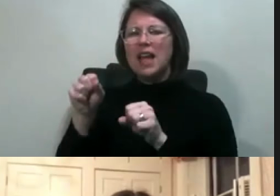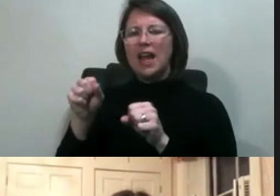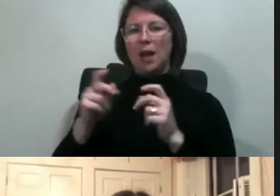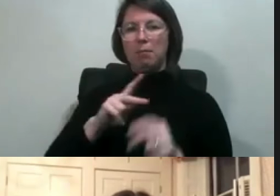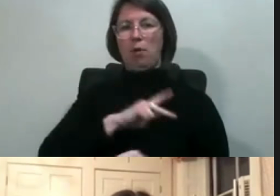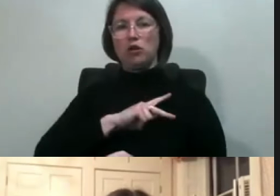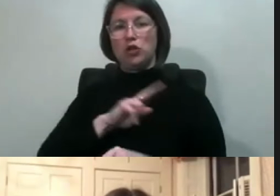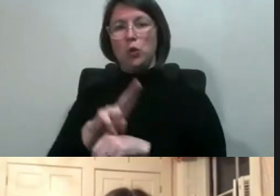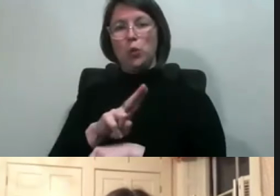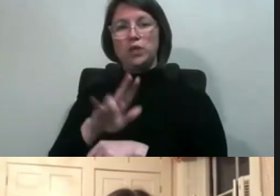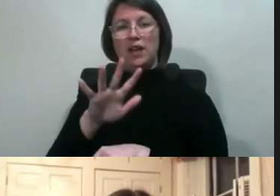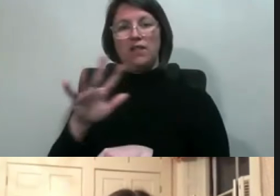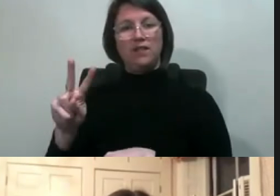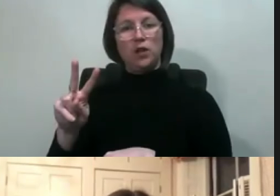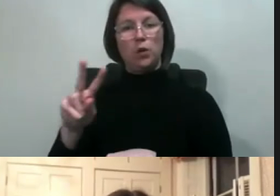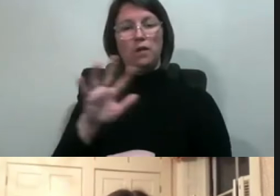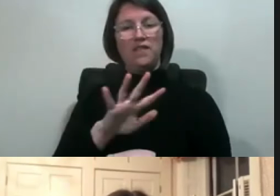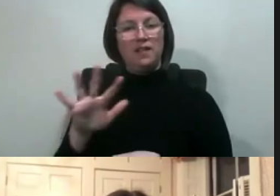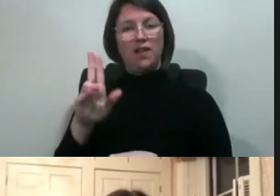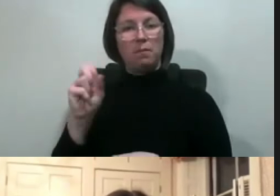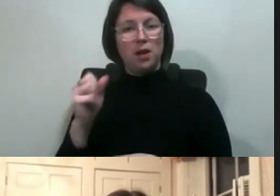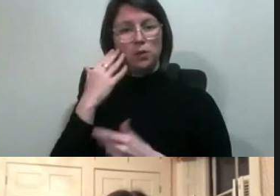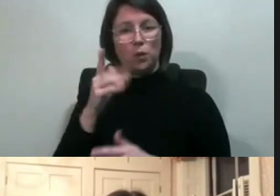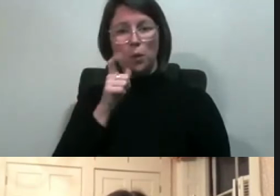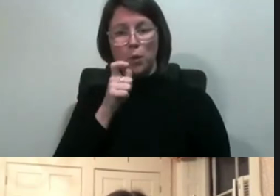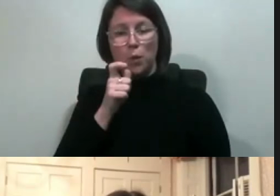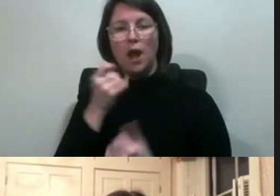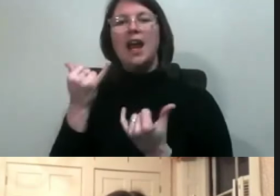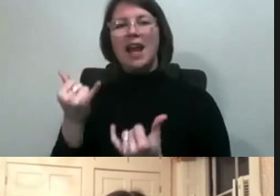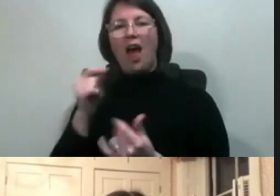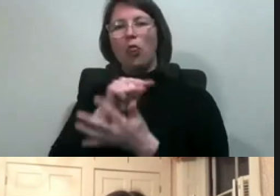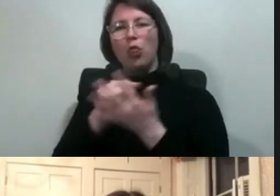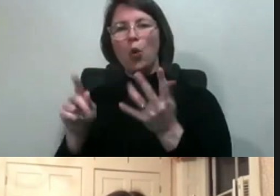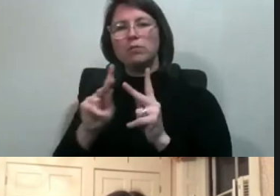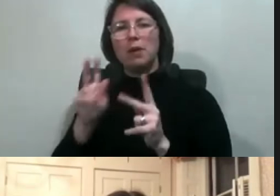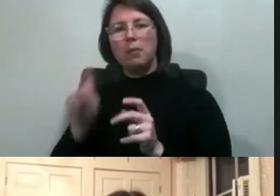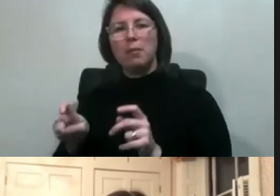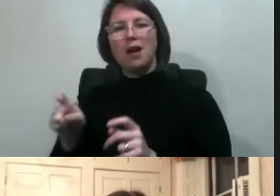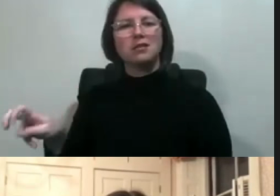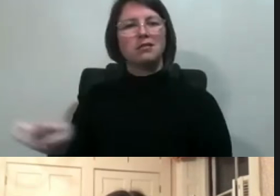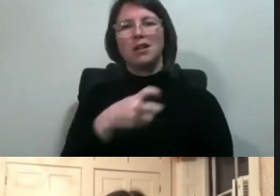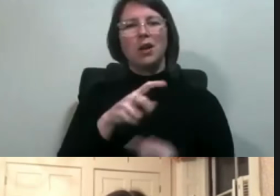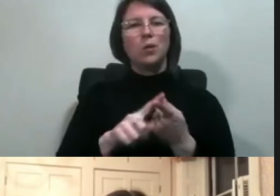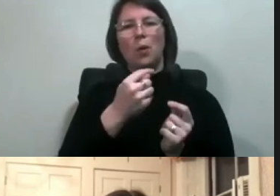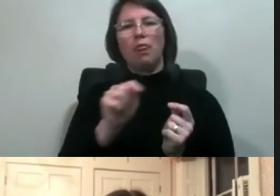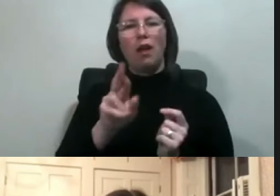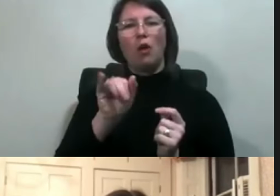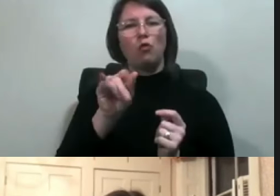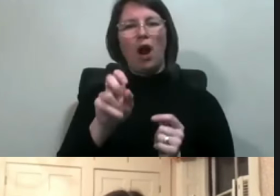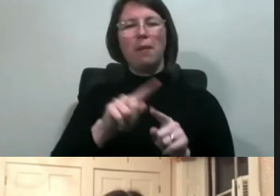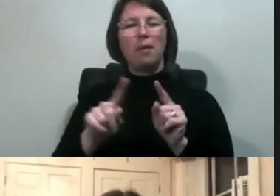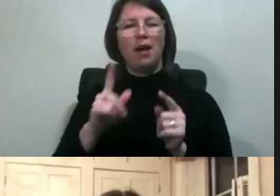personally taking the 52 or the 55, who now will have to take the ride, but then they're sort of, it's a double